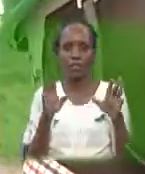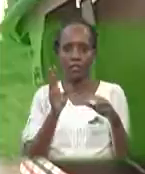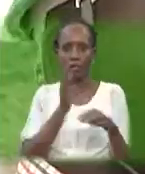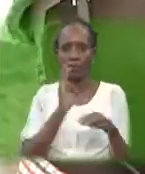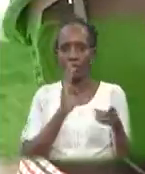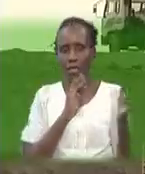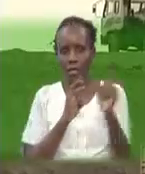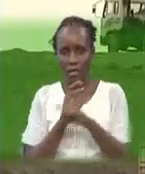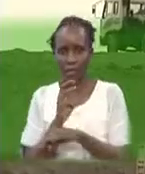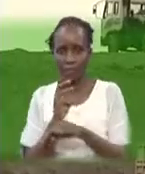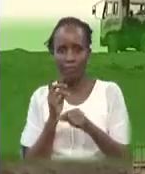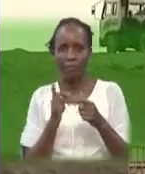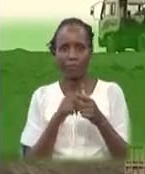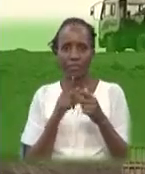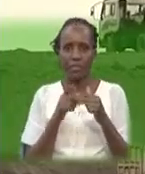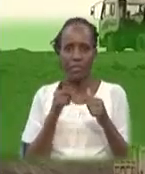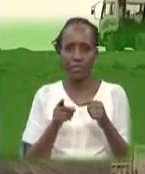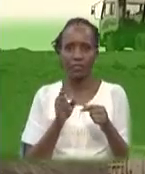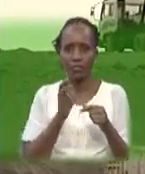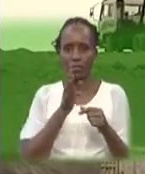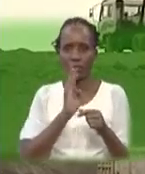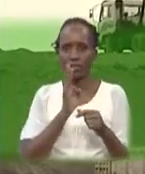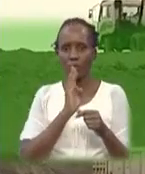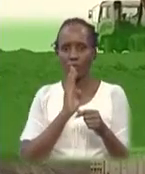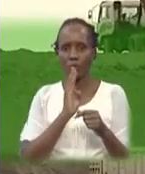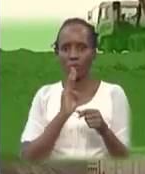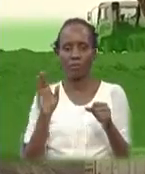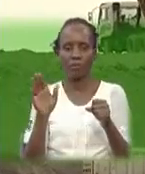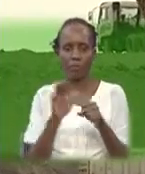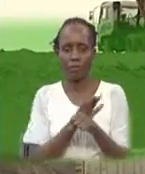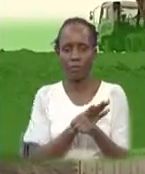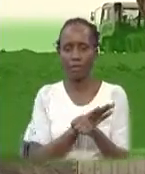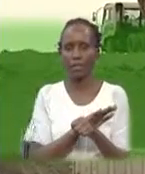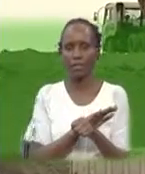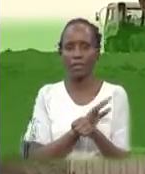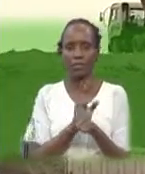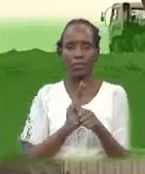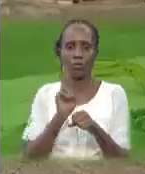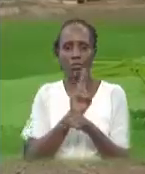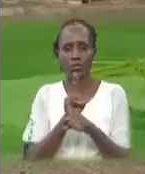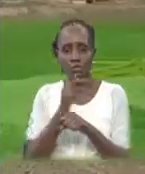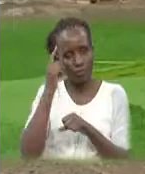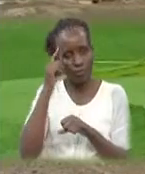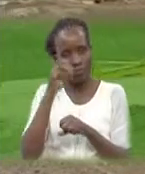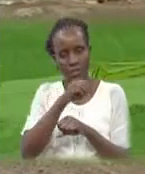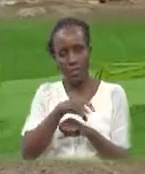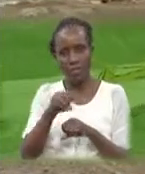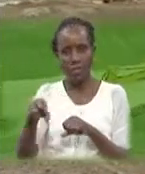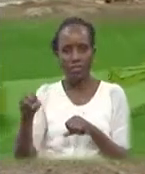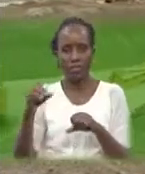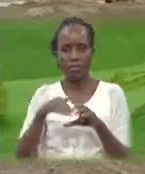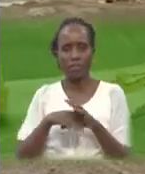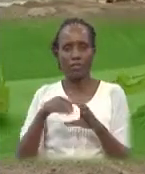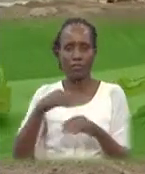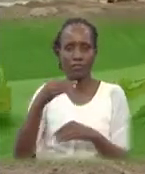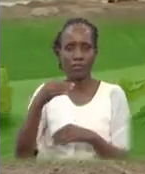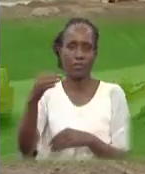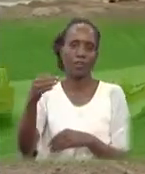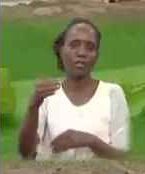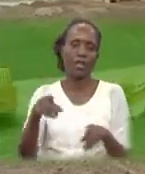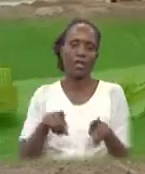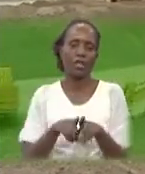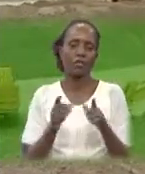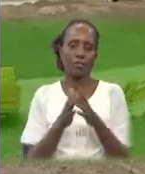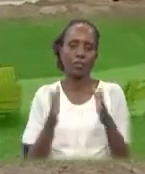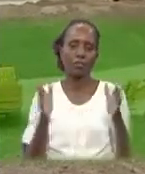let the water come into the reservoir, and this water will fill the reservoir, and it will be used for irrigation in the